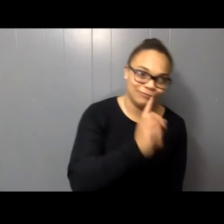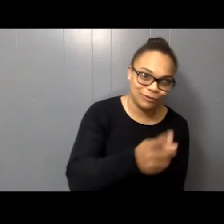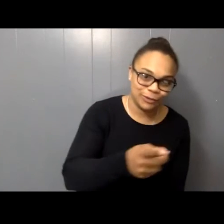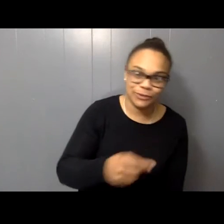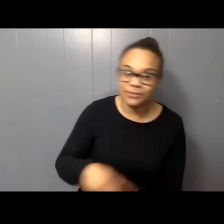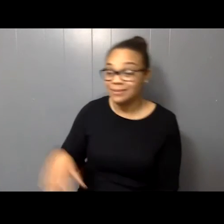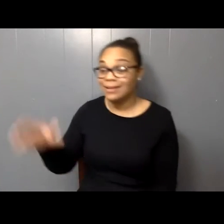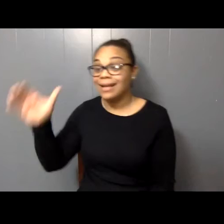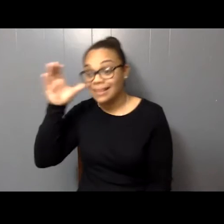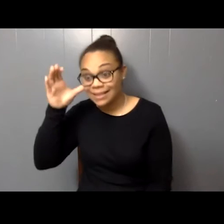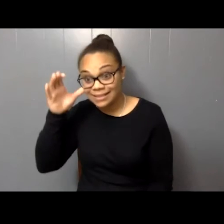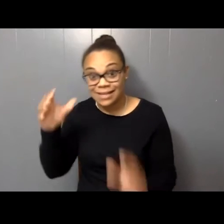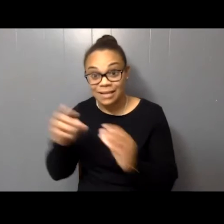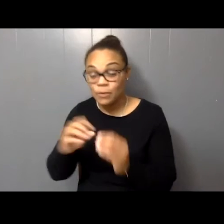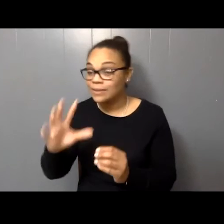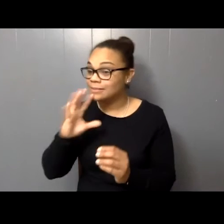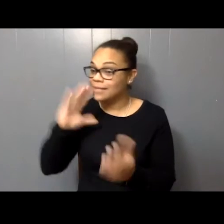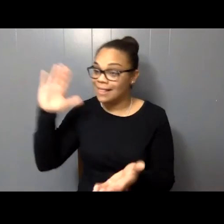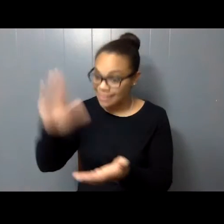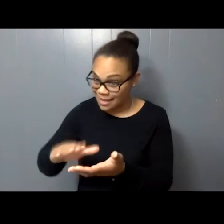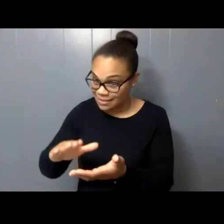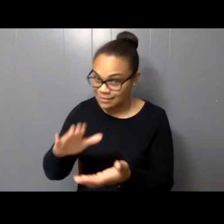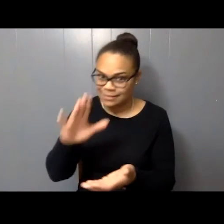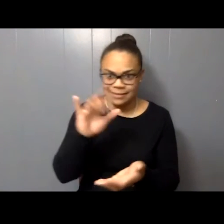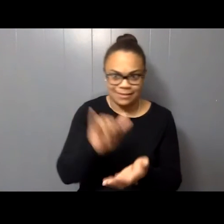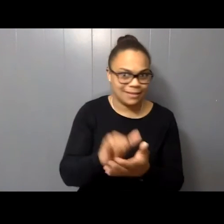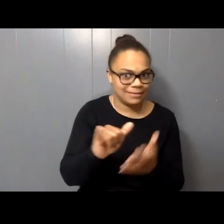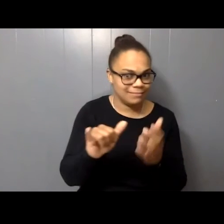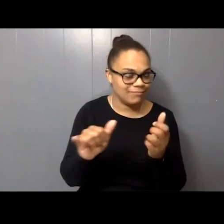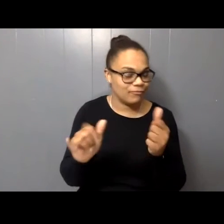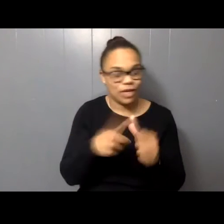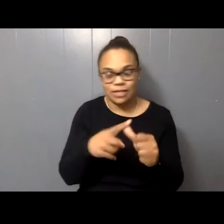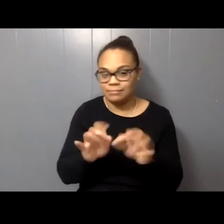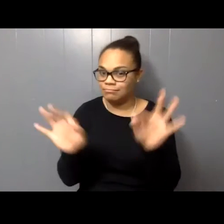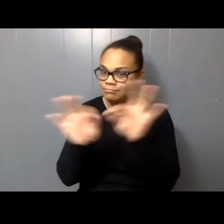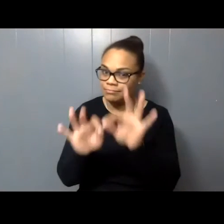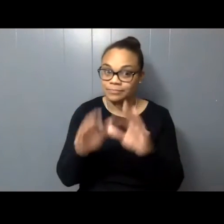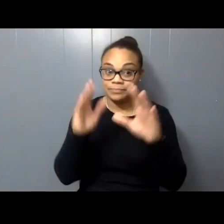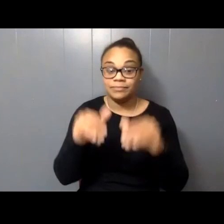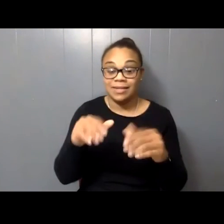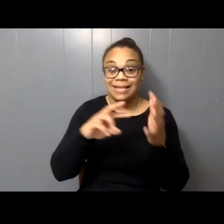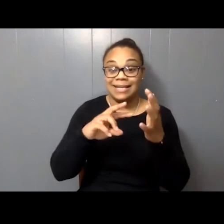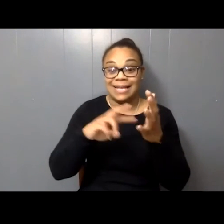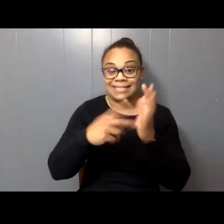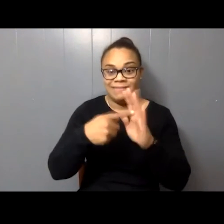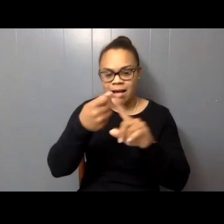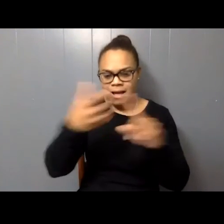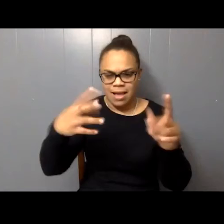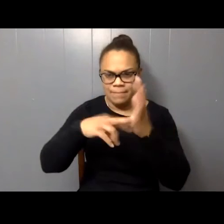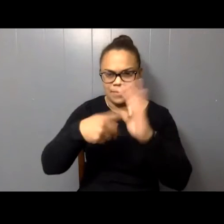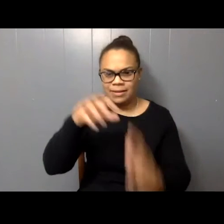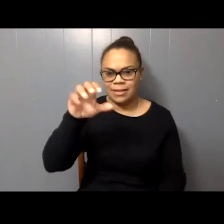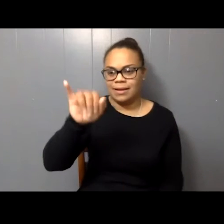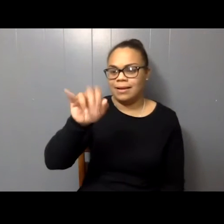Listen more, speak less. It's one of the first things. Define intersectionality. Everyone got this right. Wow,